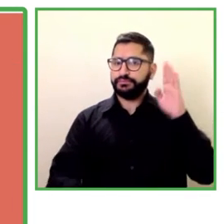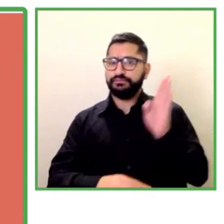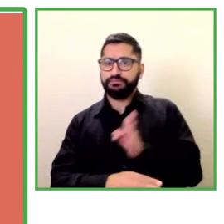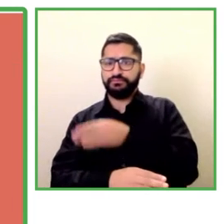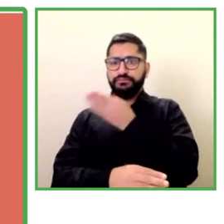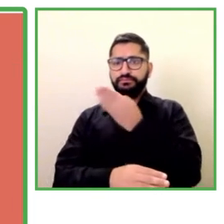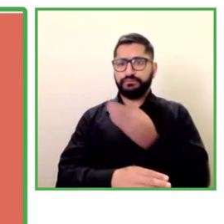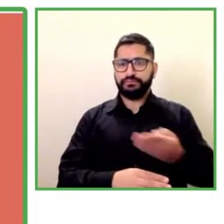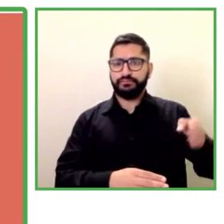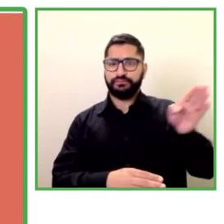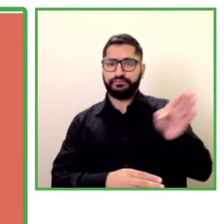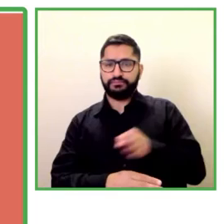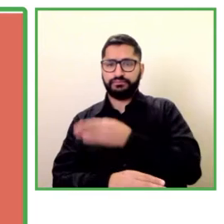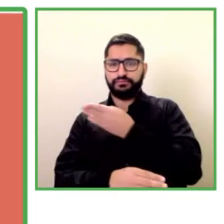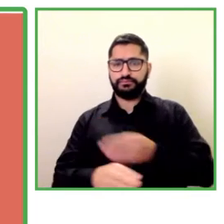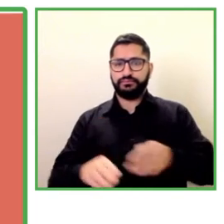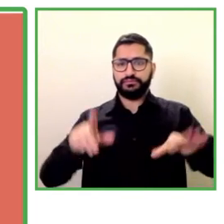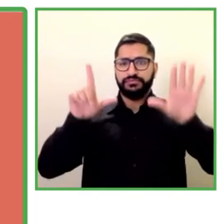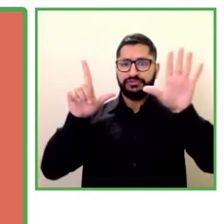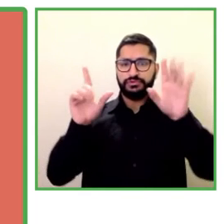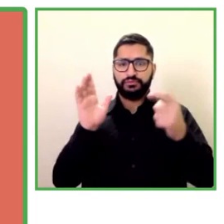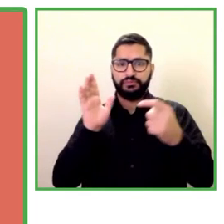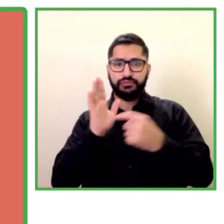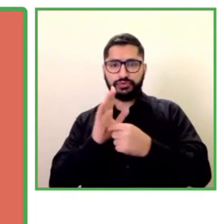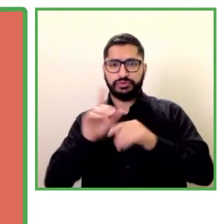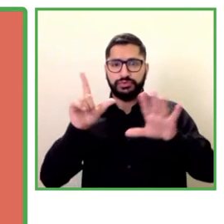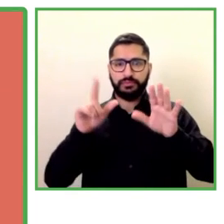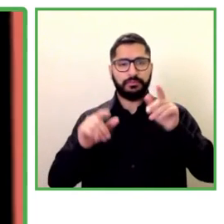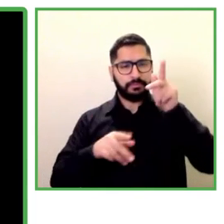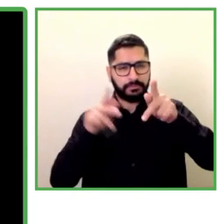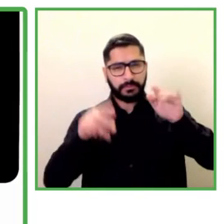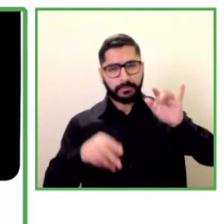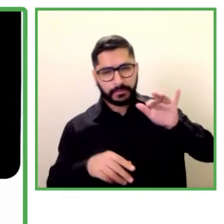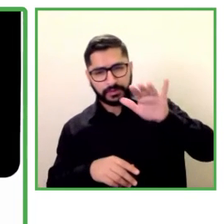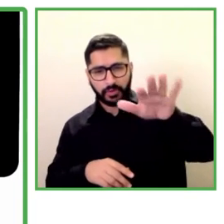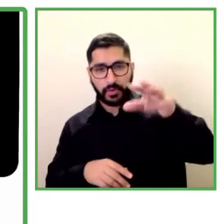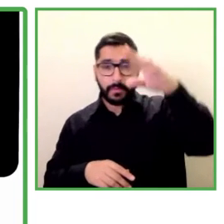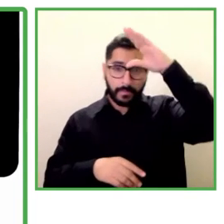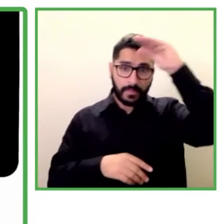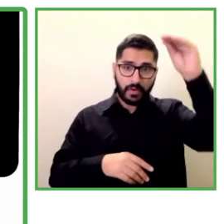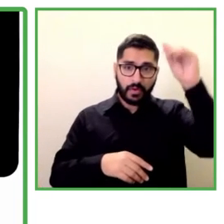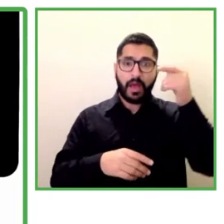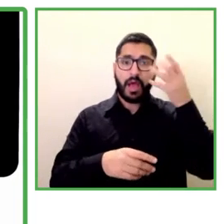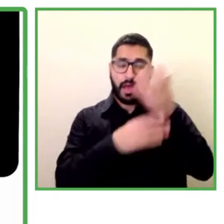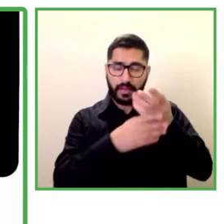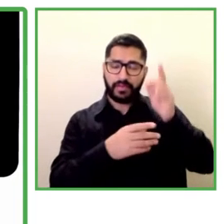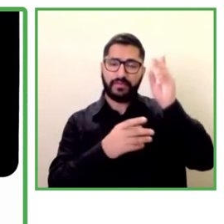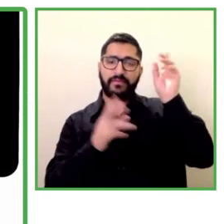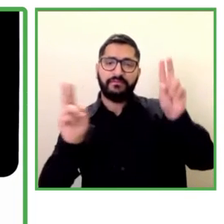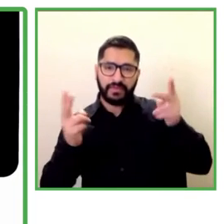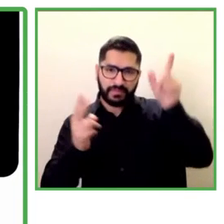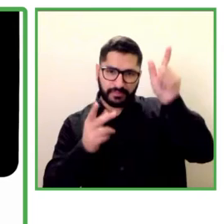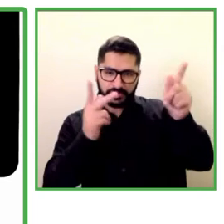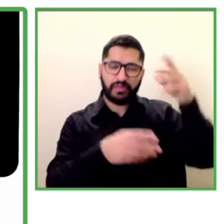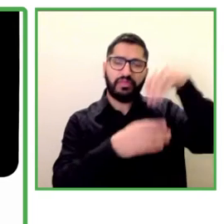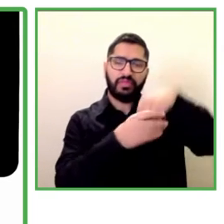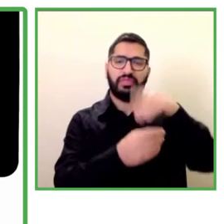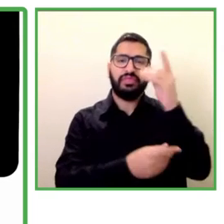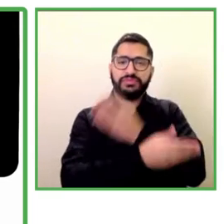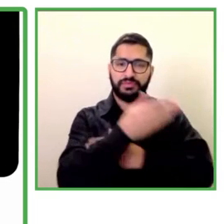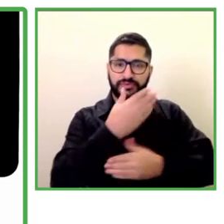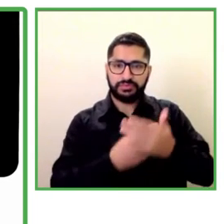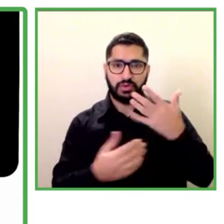More than 7.7 million people in Mexico live with a disability. They have to deal